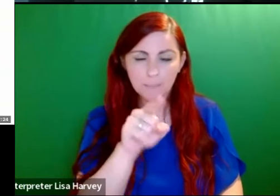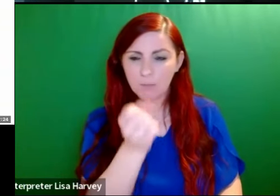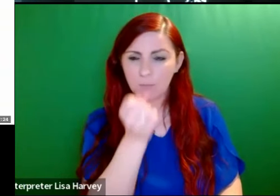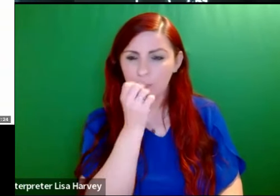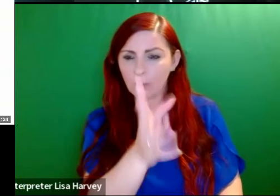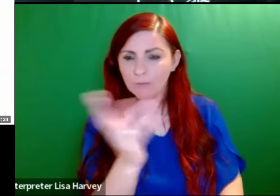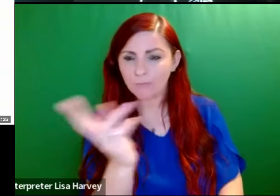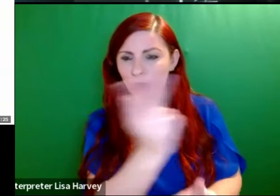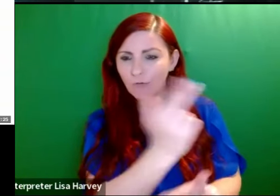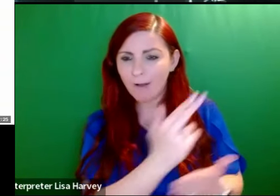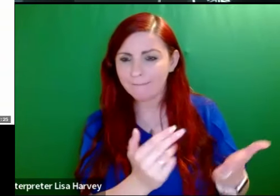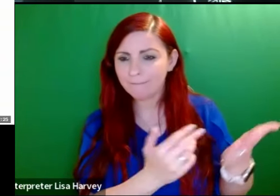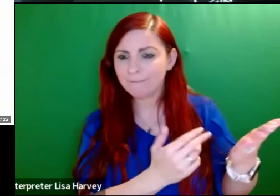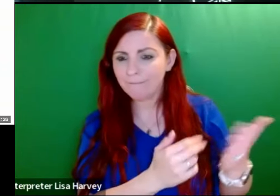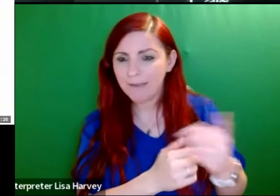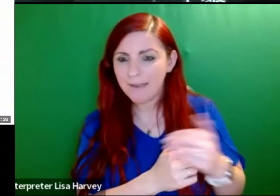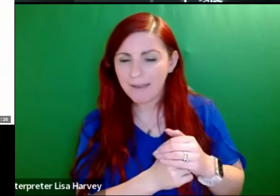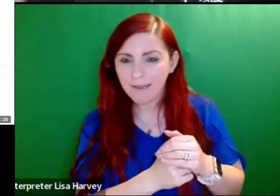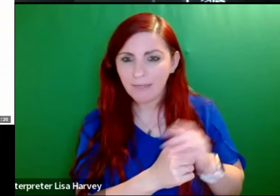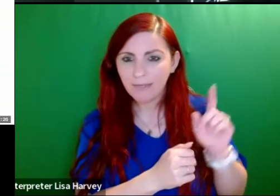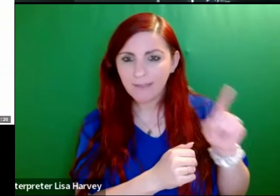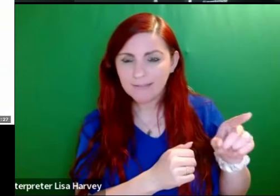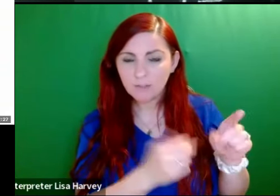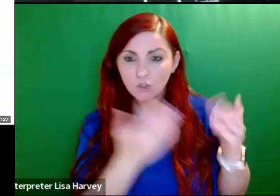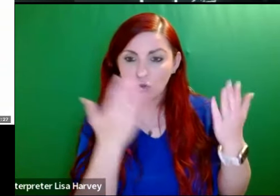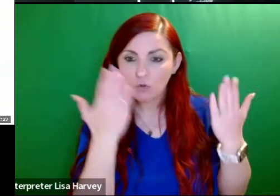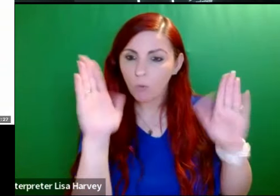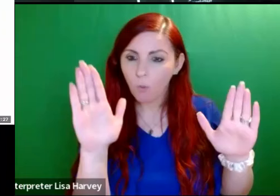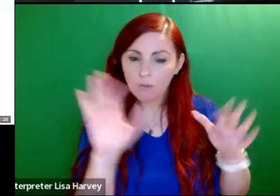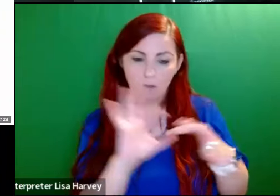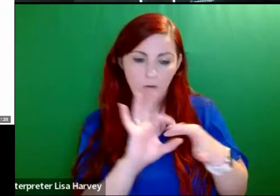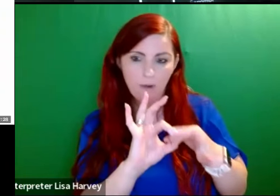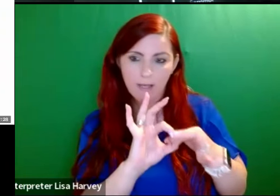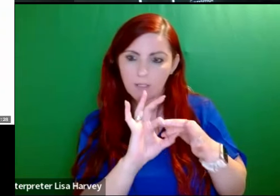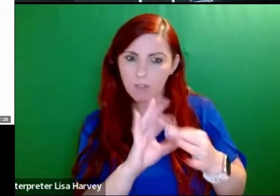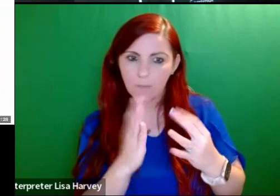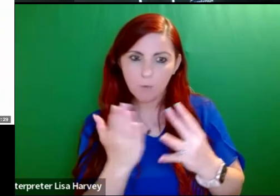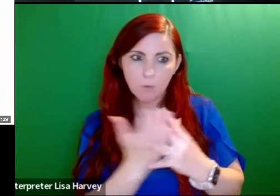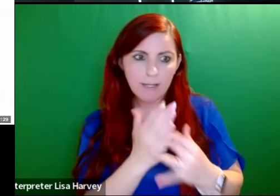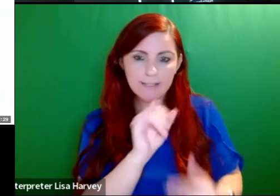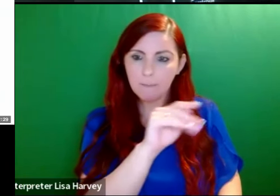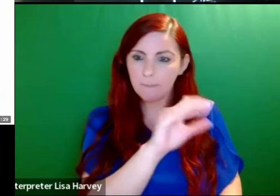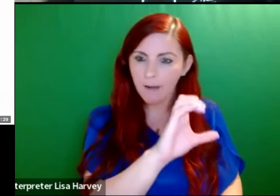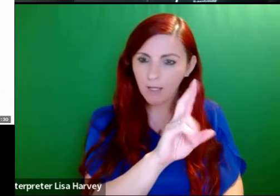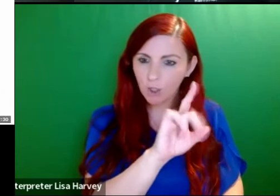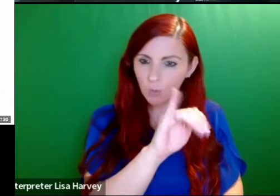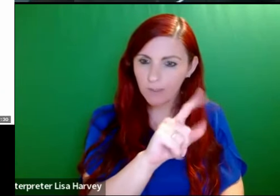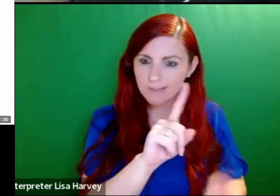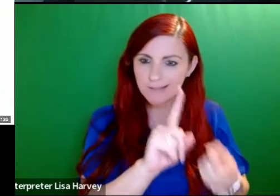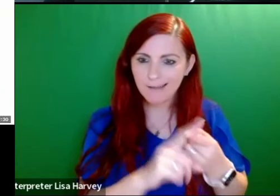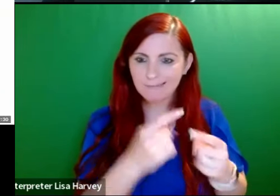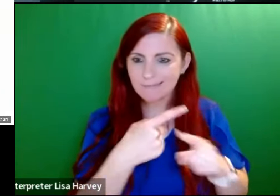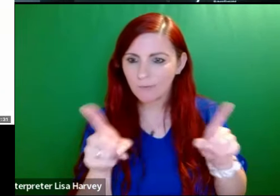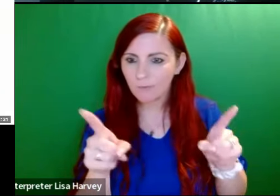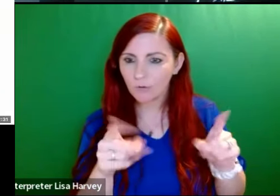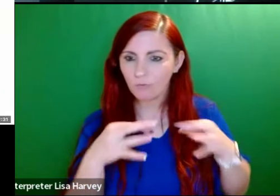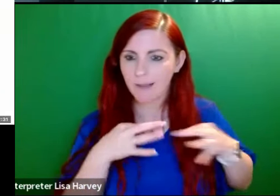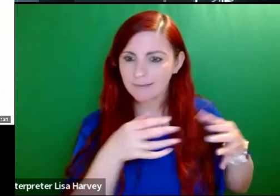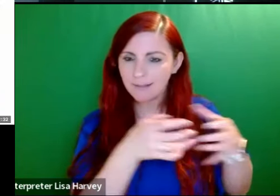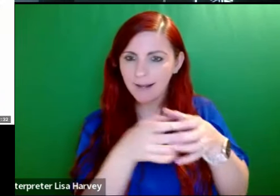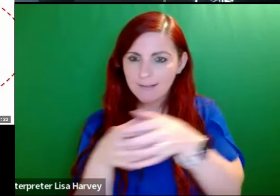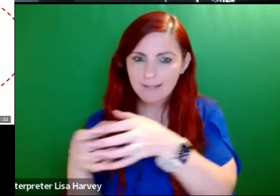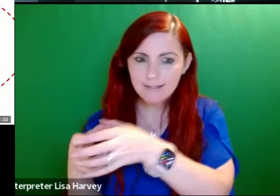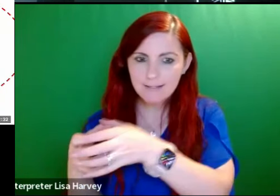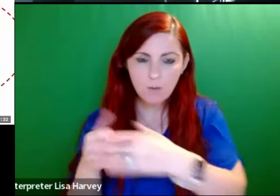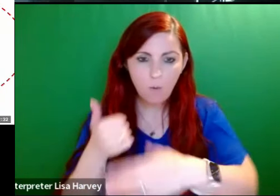graph here shows the relationship between symbolic units and various grammatical classes. So at the